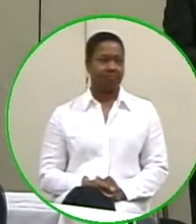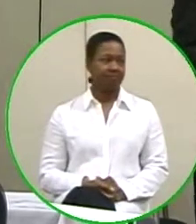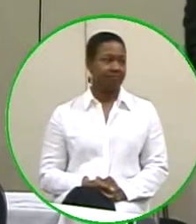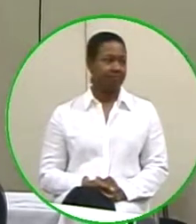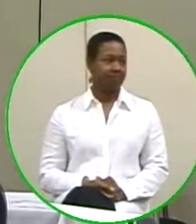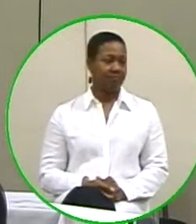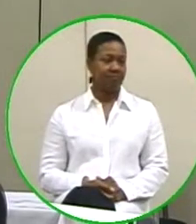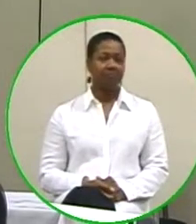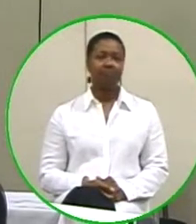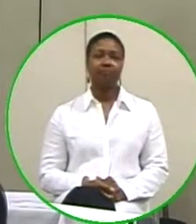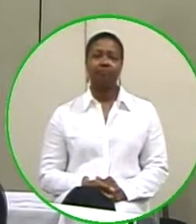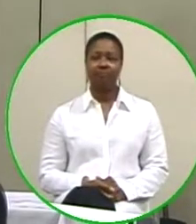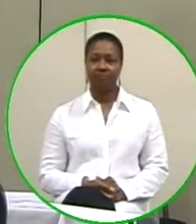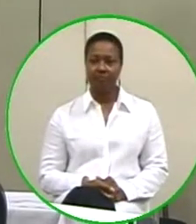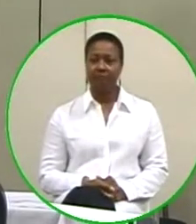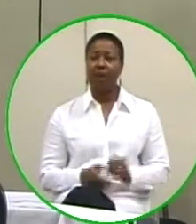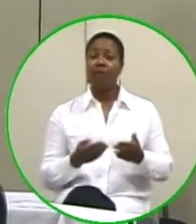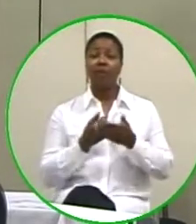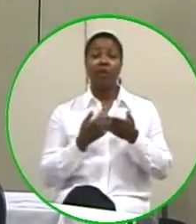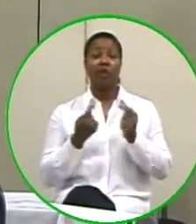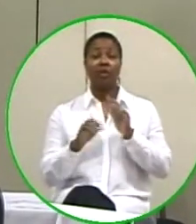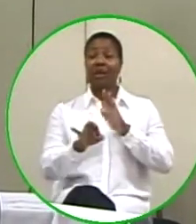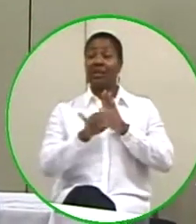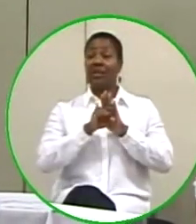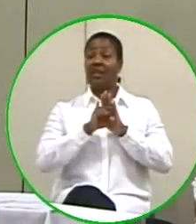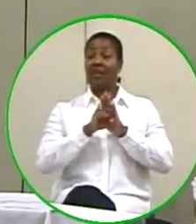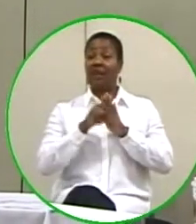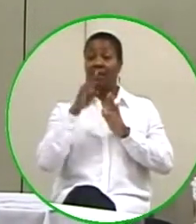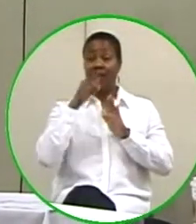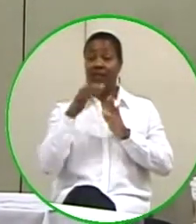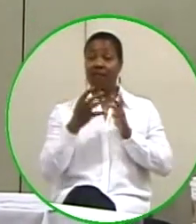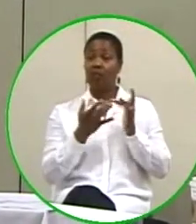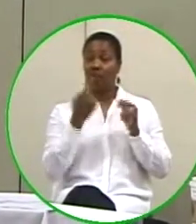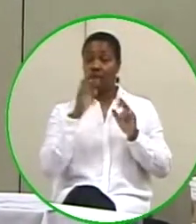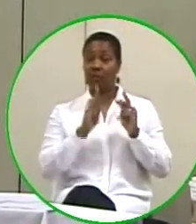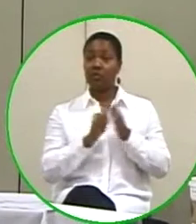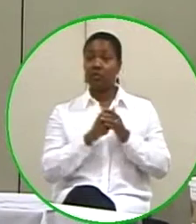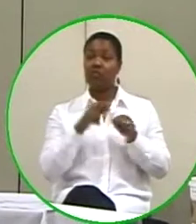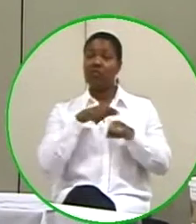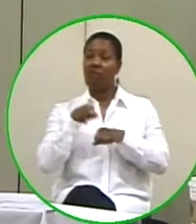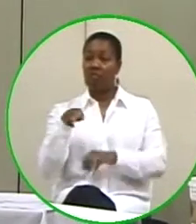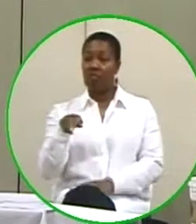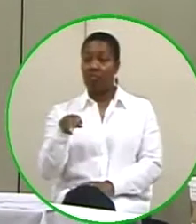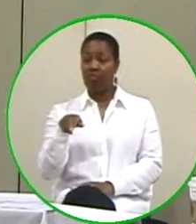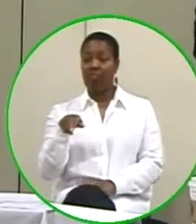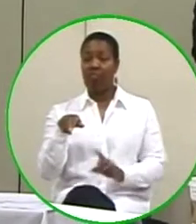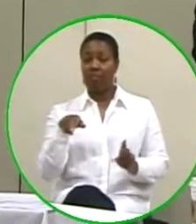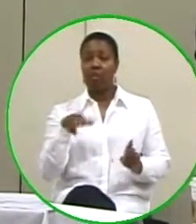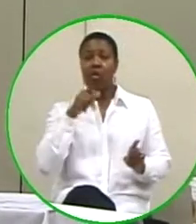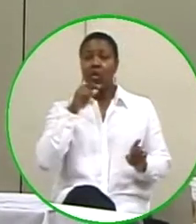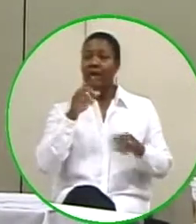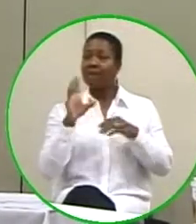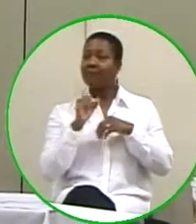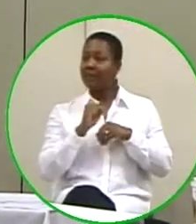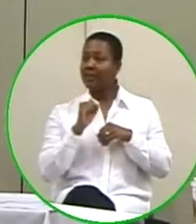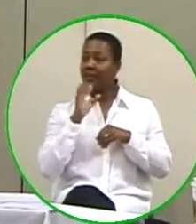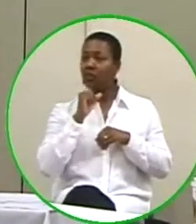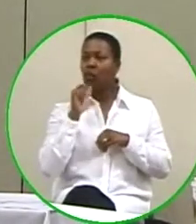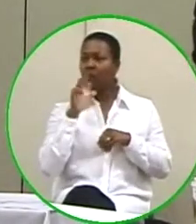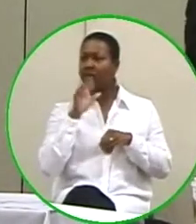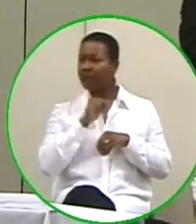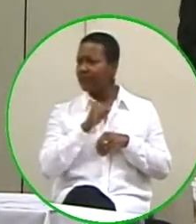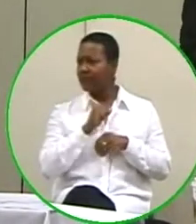When we look, though, at identifying these kids, if it waits for people to refer them, who gets missed?